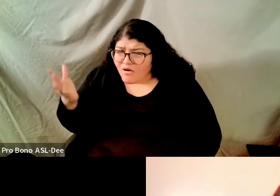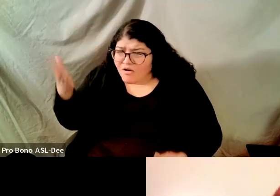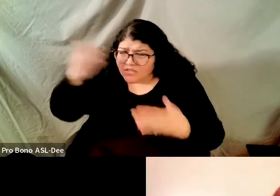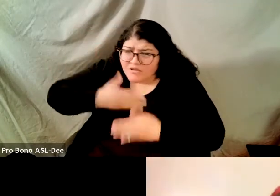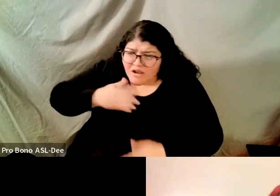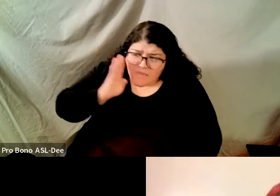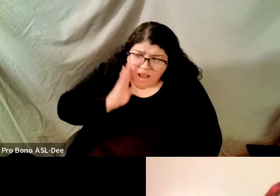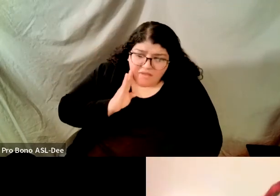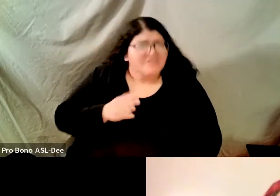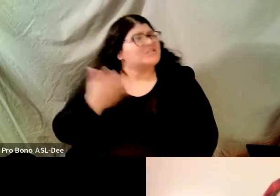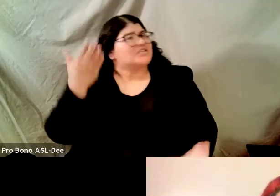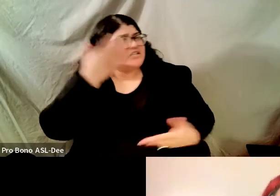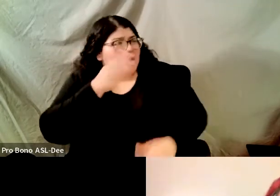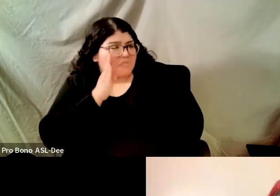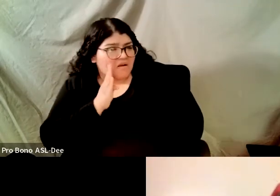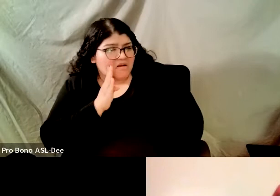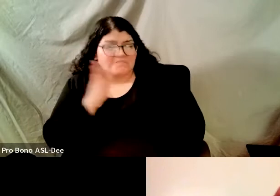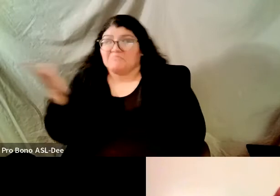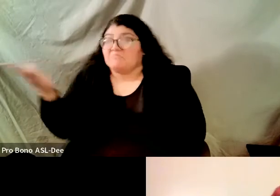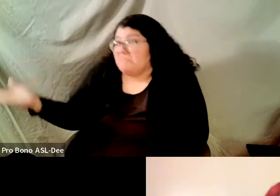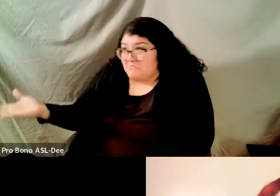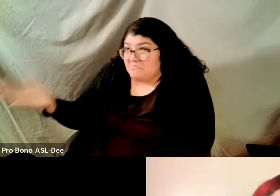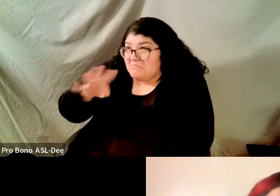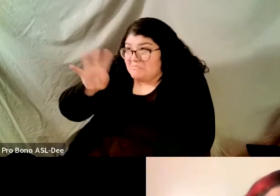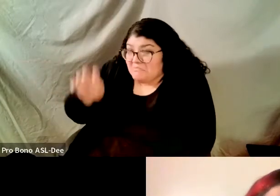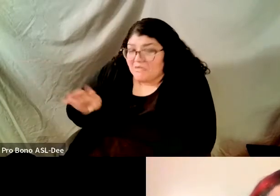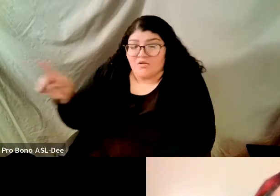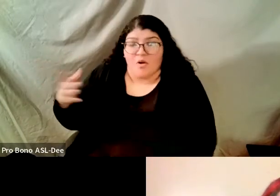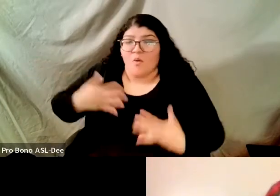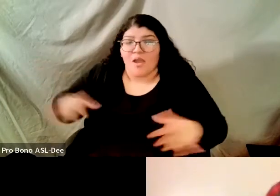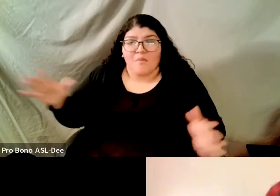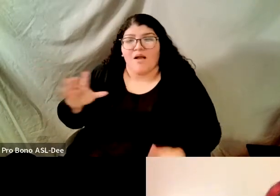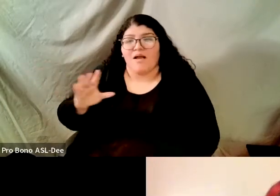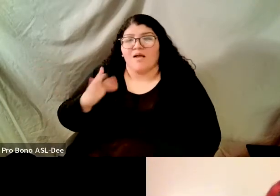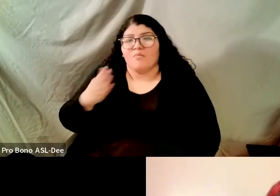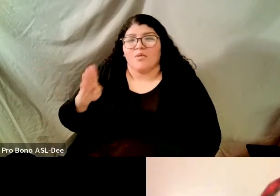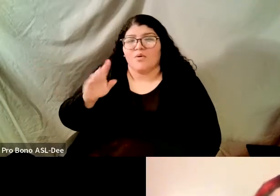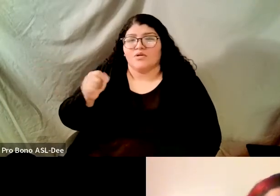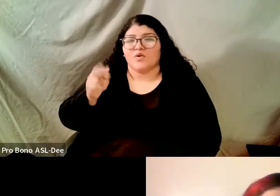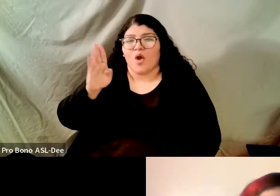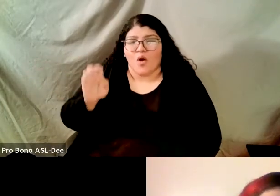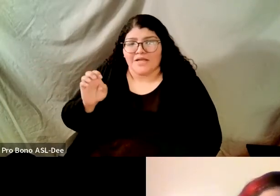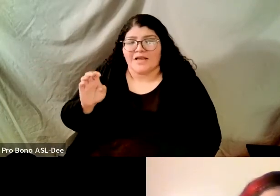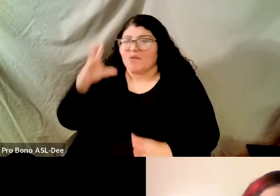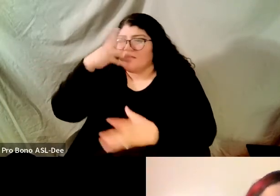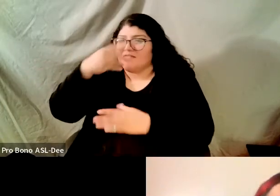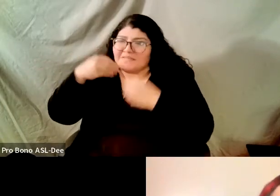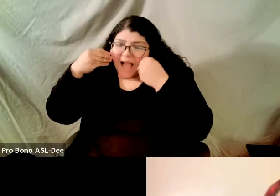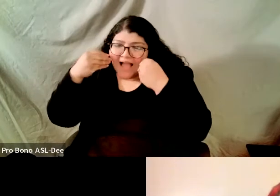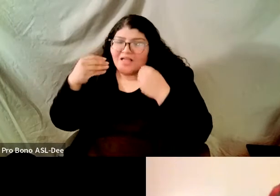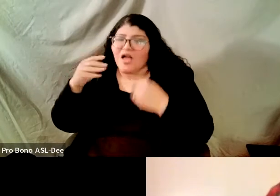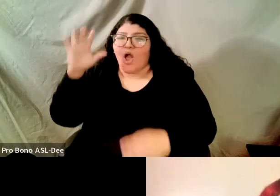dark brown. Just never know at this time, right? You're wearing a turquoise top, beautiful smile. You have a gold necklace